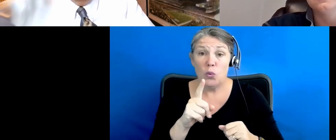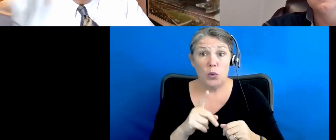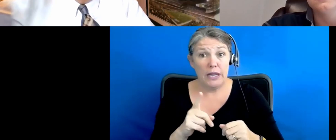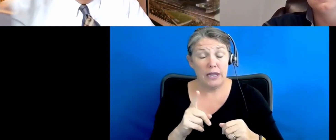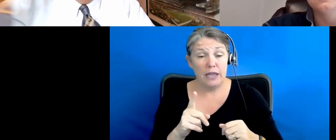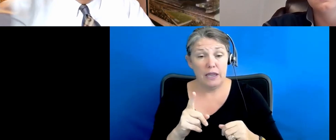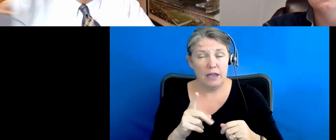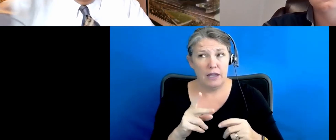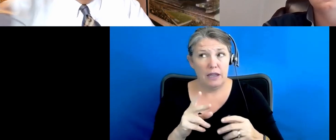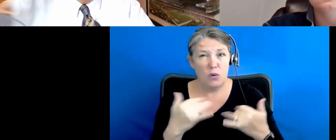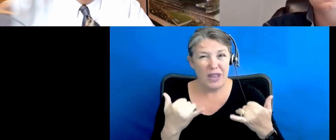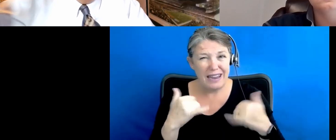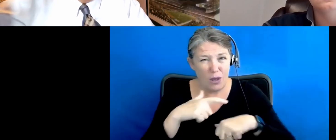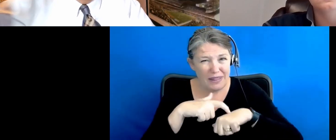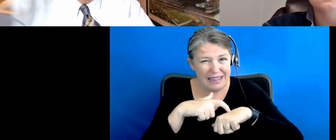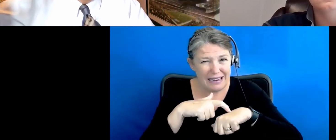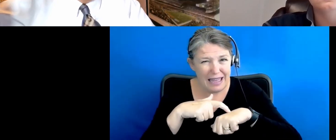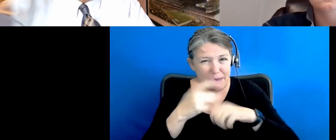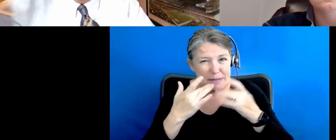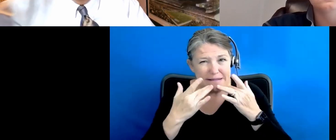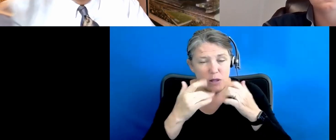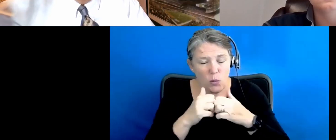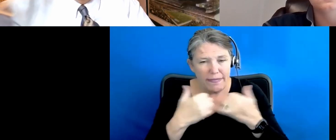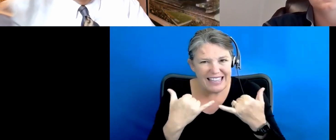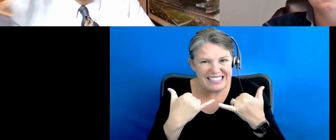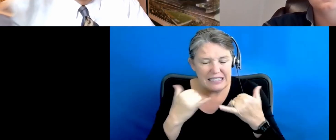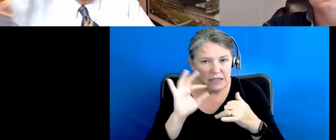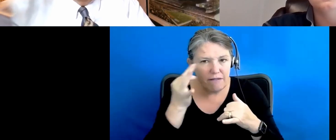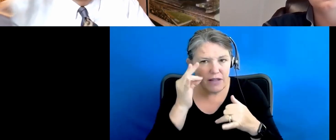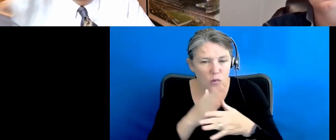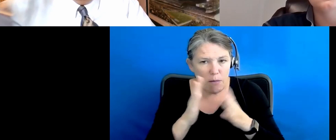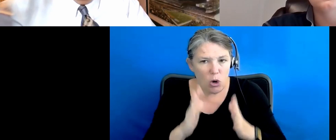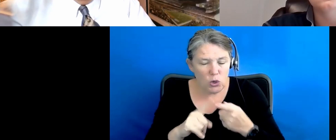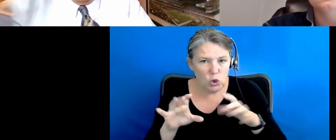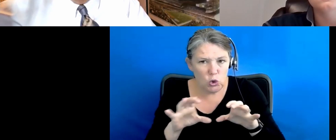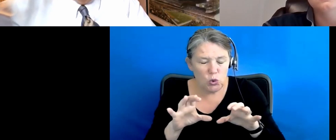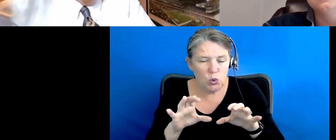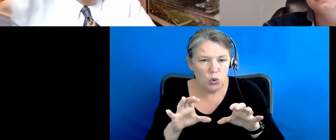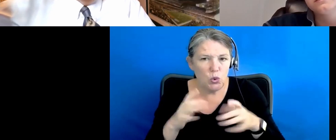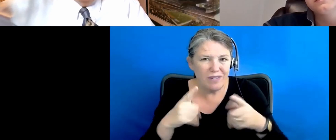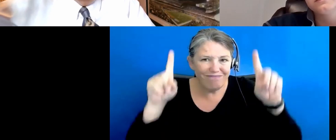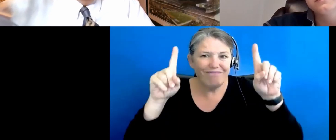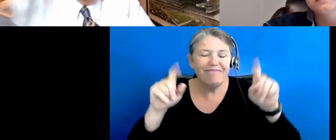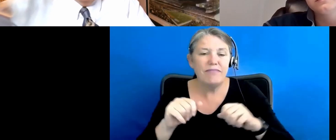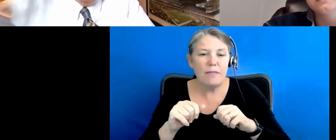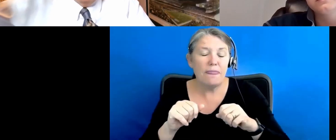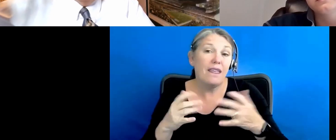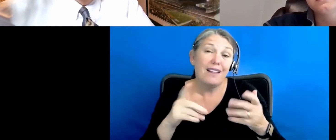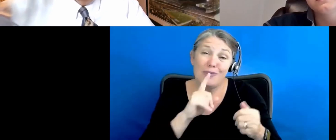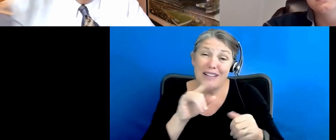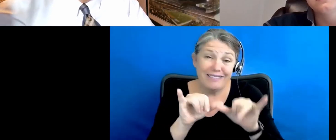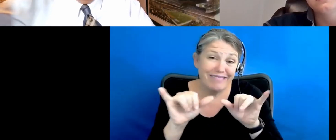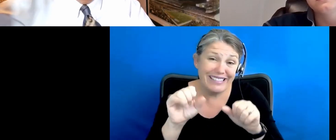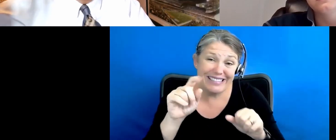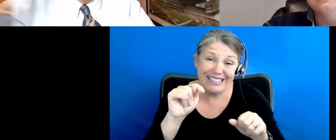think that we have with the existing federal partners to try to get things done. Obviously, stay tuned. There's many